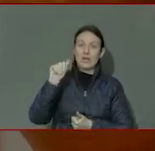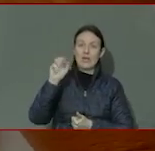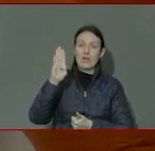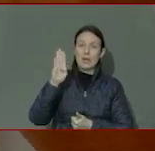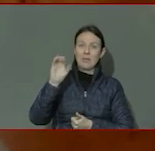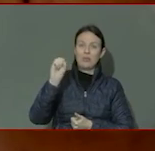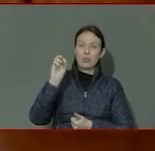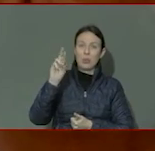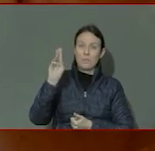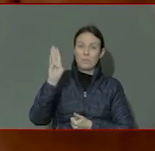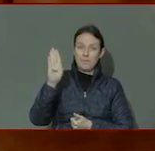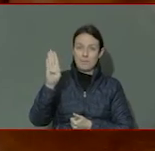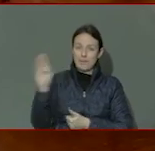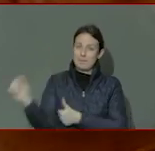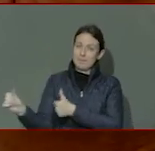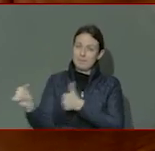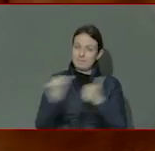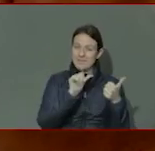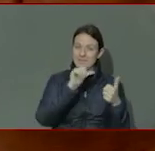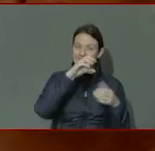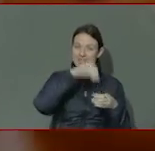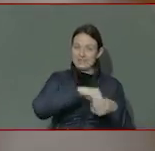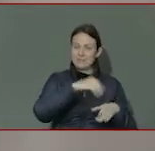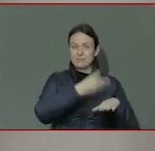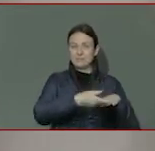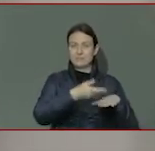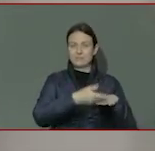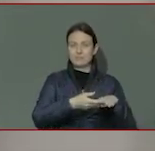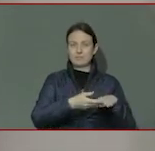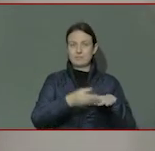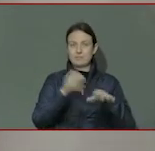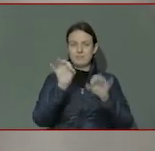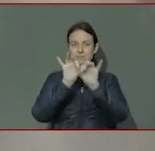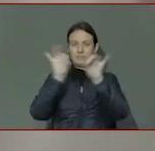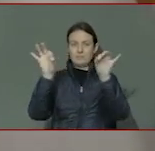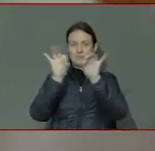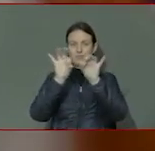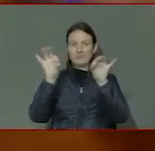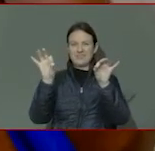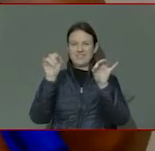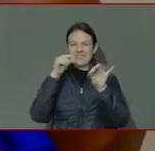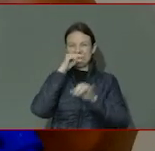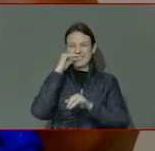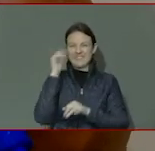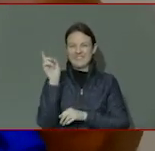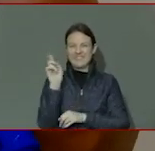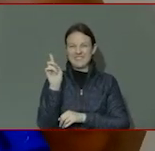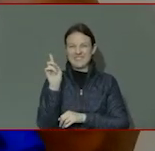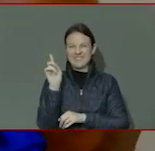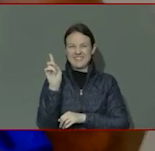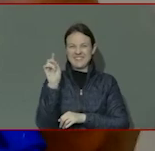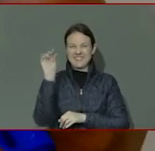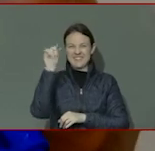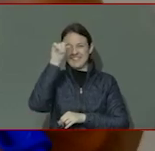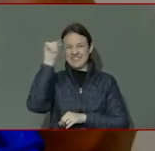Reabsorbed. Now once again here at this tube here, people, what did I say on the board that side? What do you call the tubes